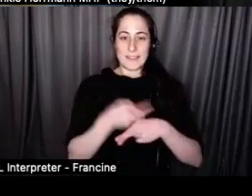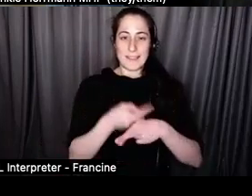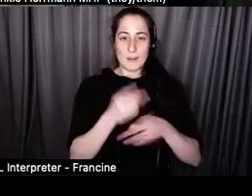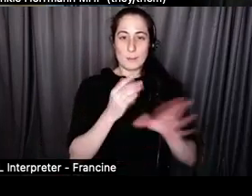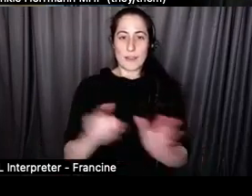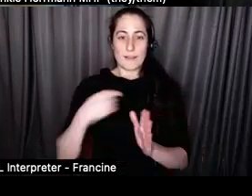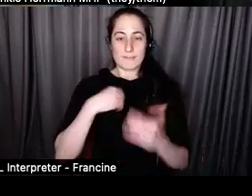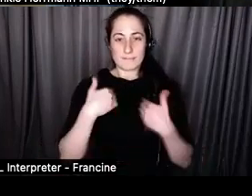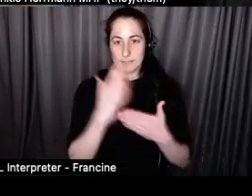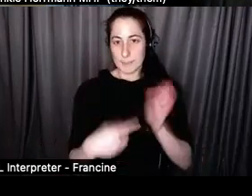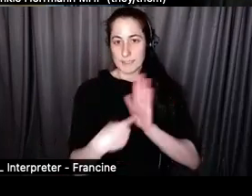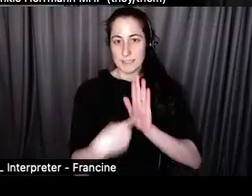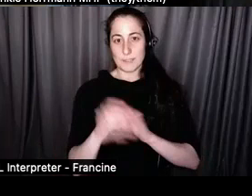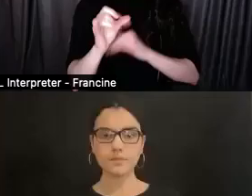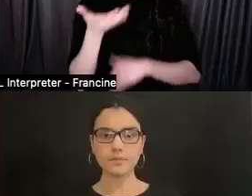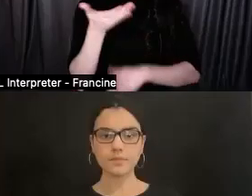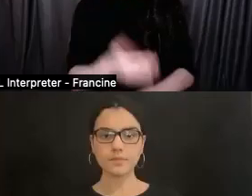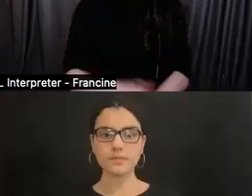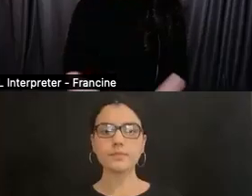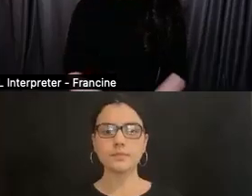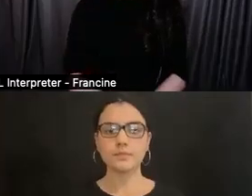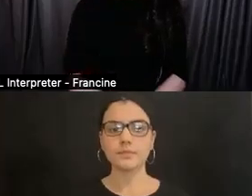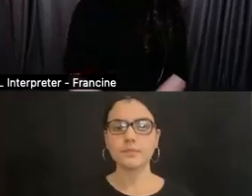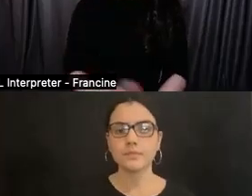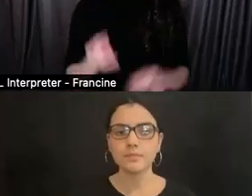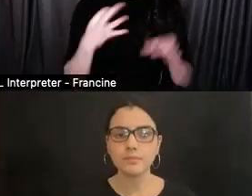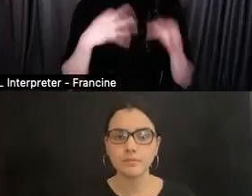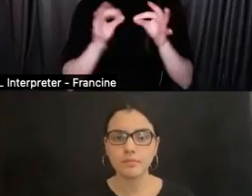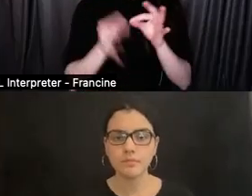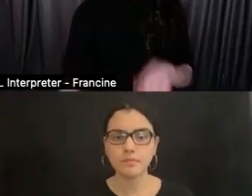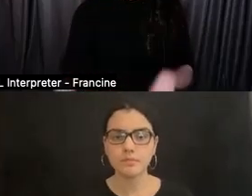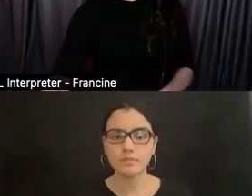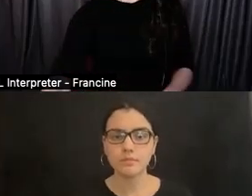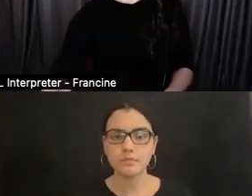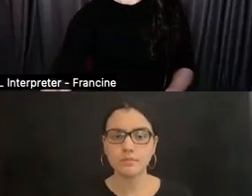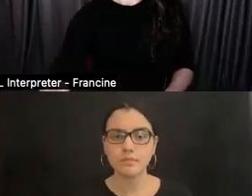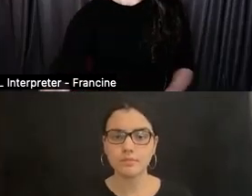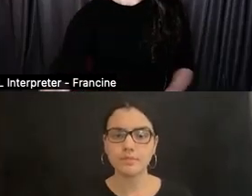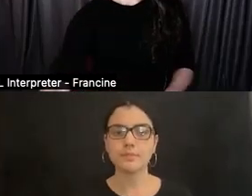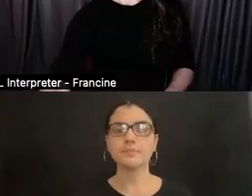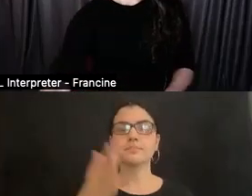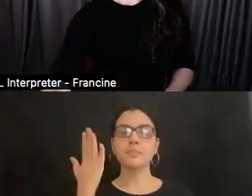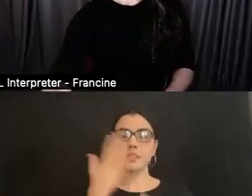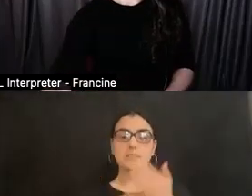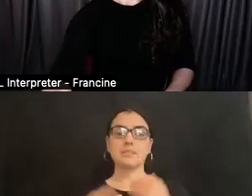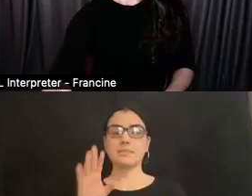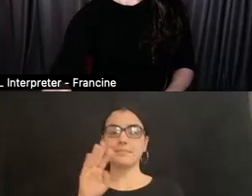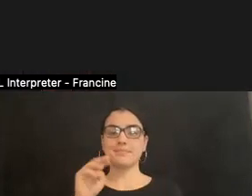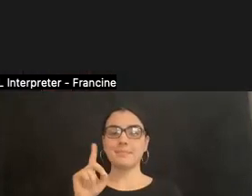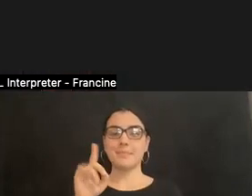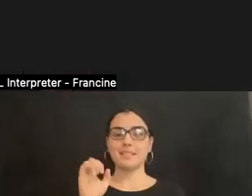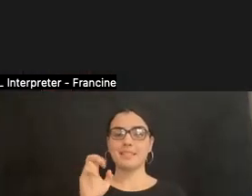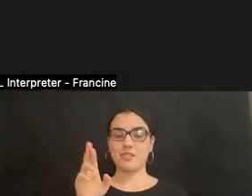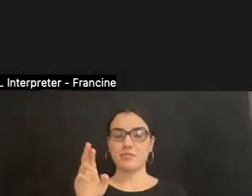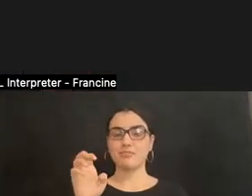examples of managed care plans here, their cards. Some managed care plans will have their own member ID, but they will be able to find you